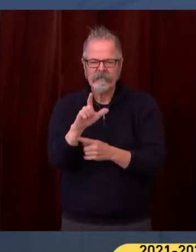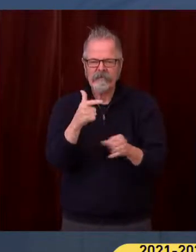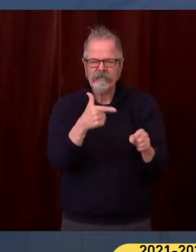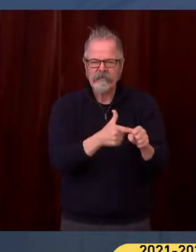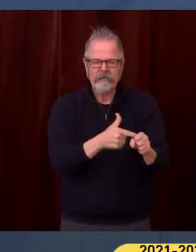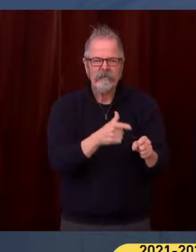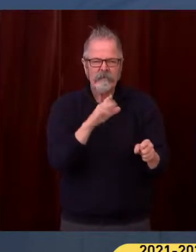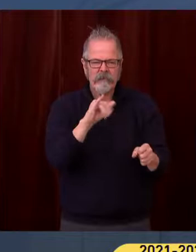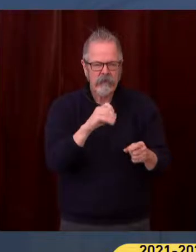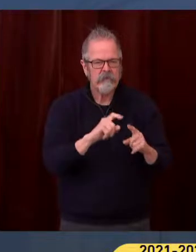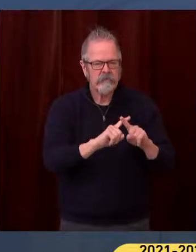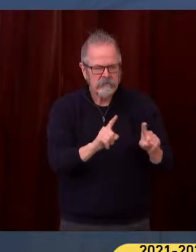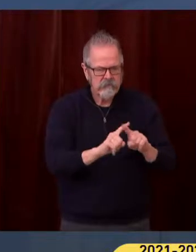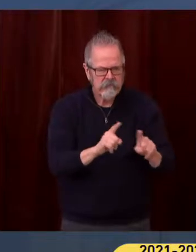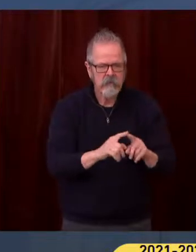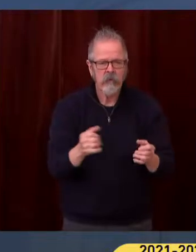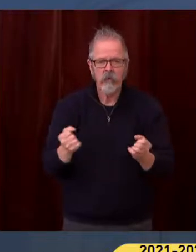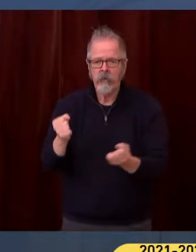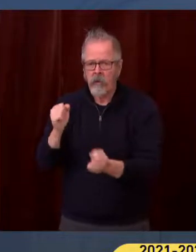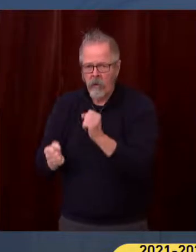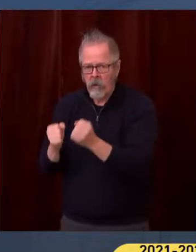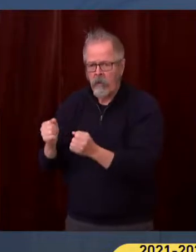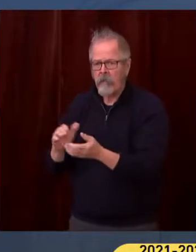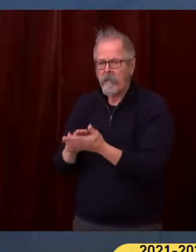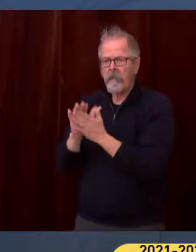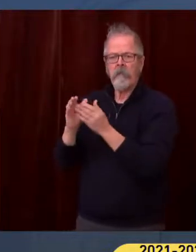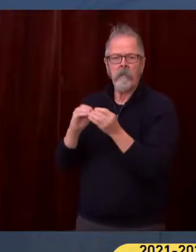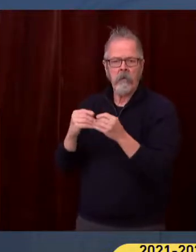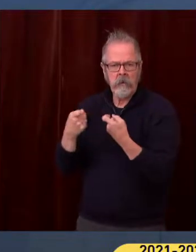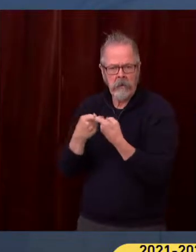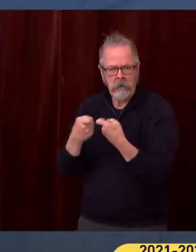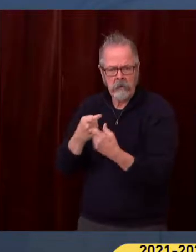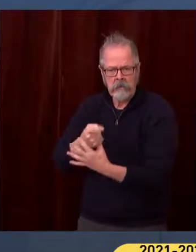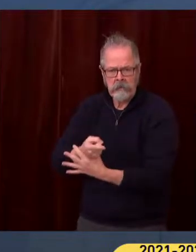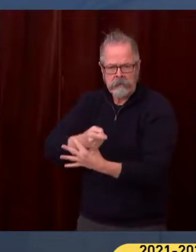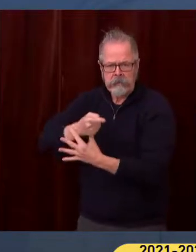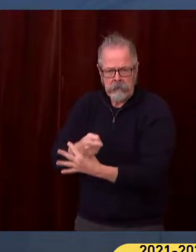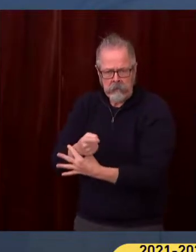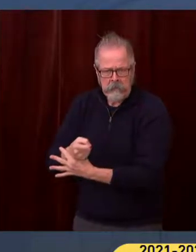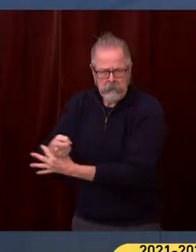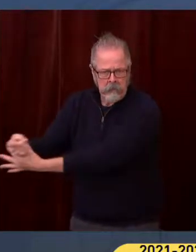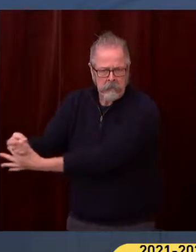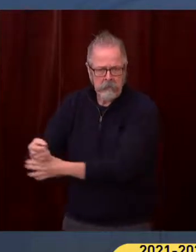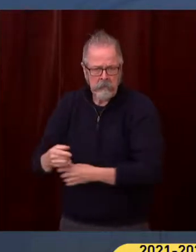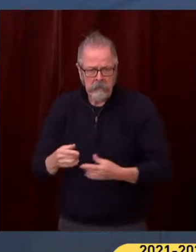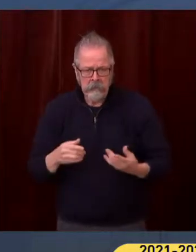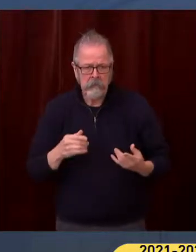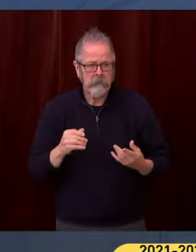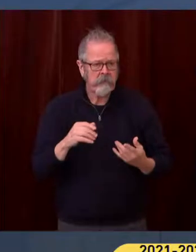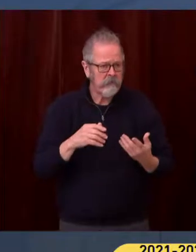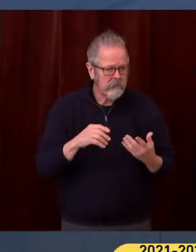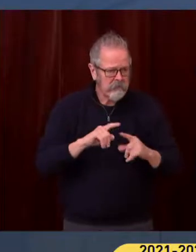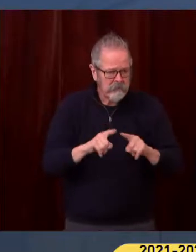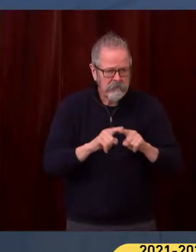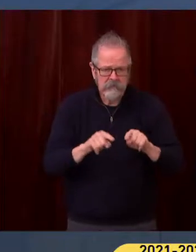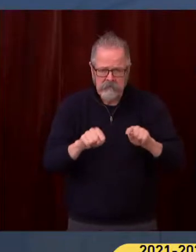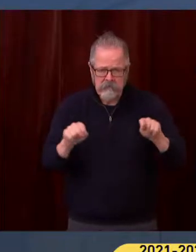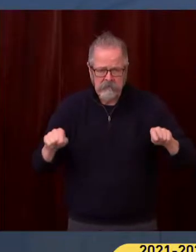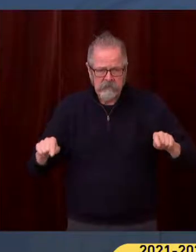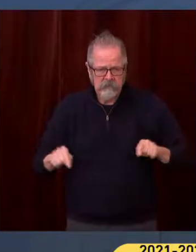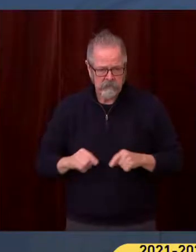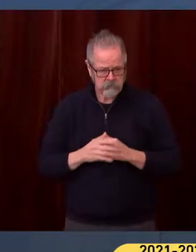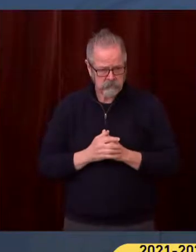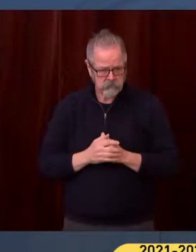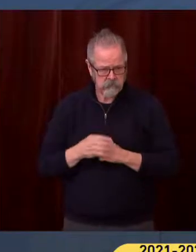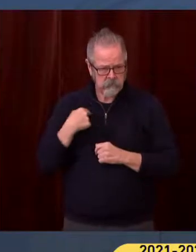implemented by 2035 with negligible impacts on fuel pricing. To further reduce emissions from